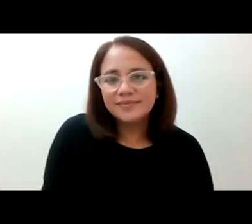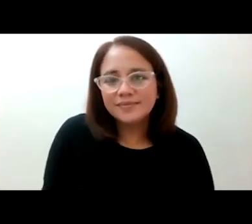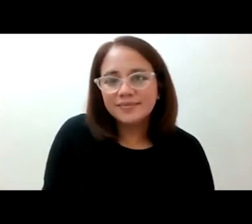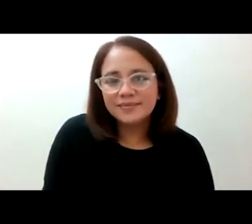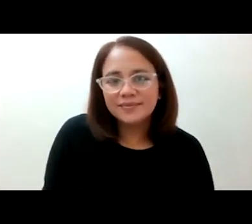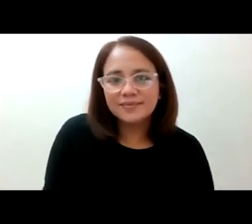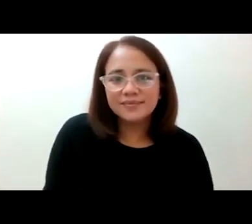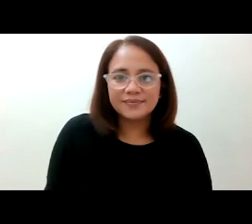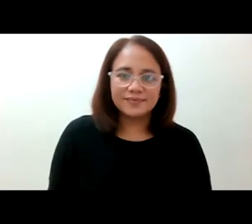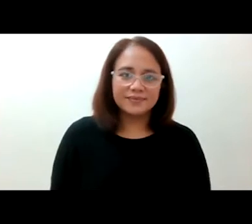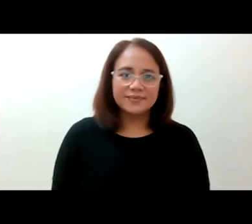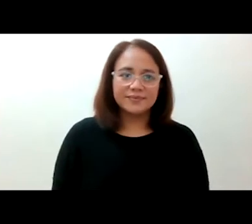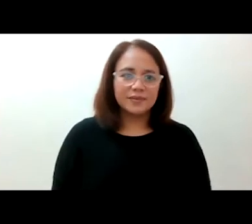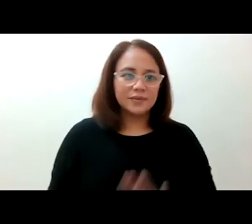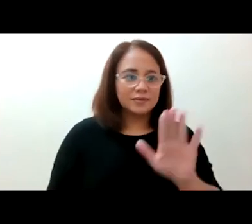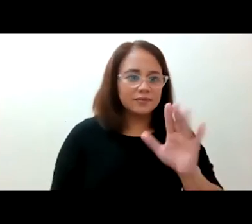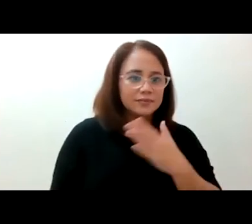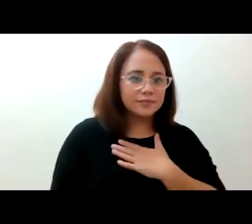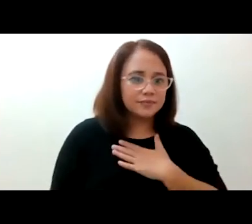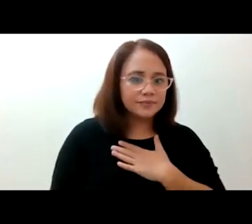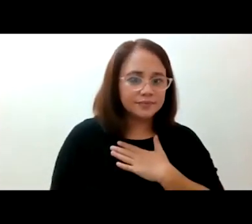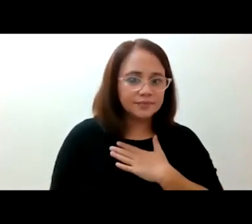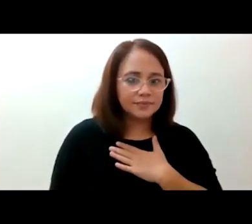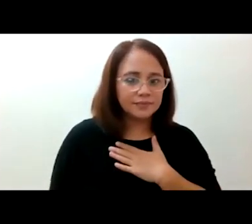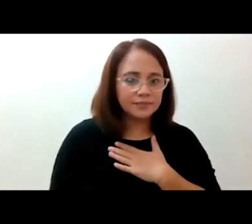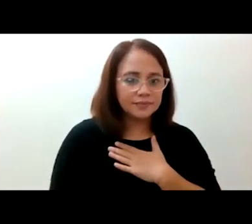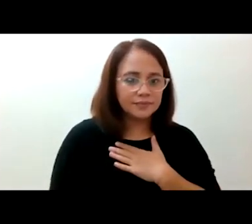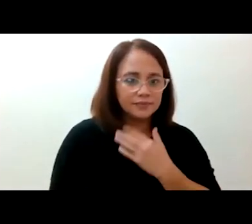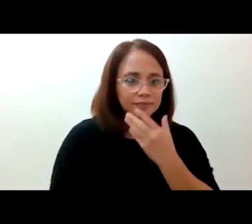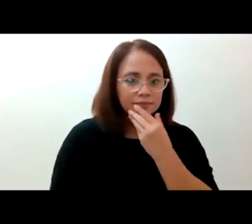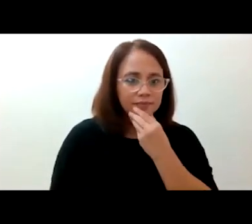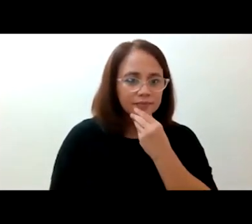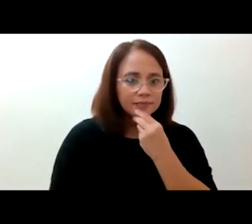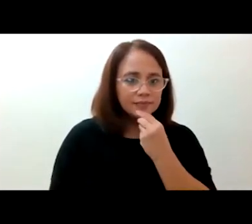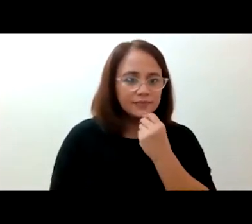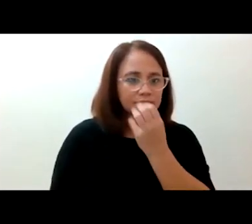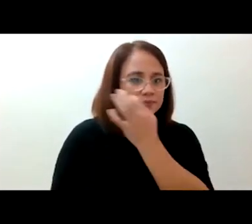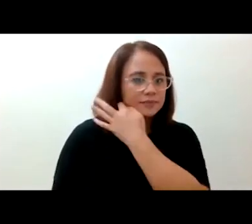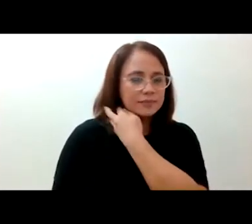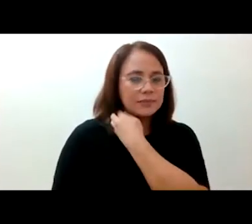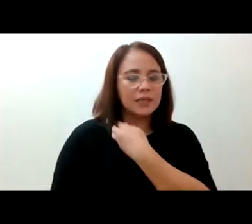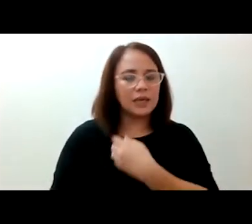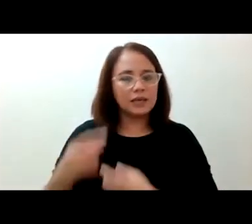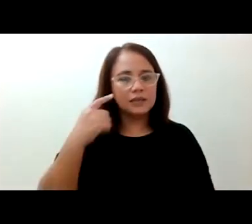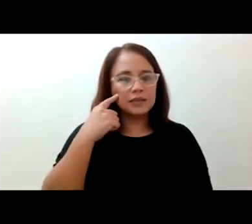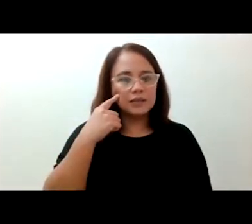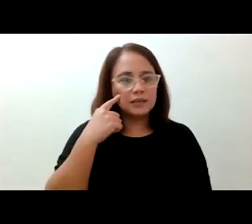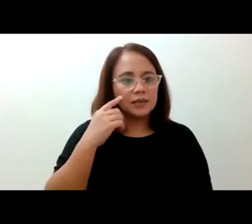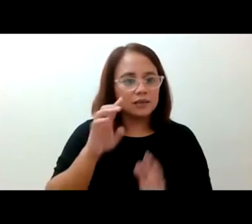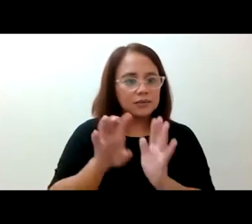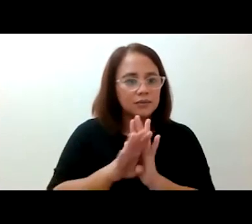And, oops, sorry. This is, I think this is example 15, not 14.